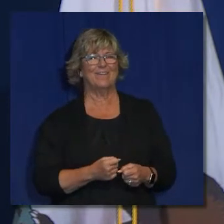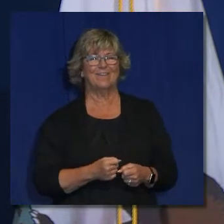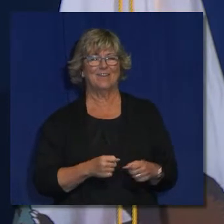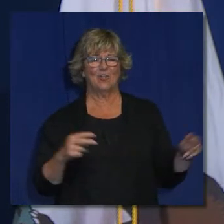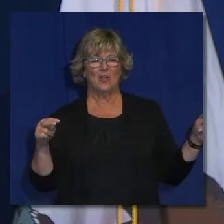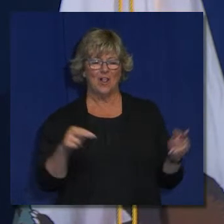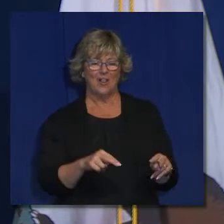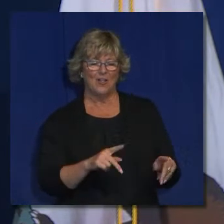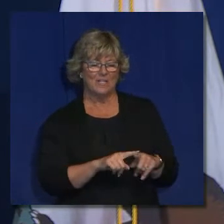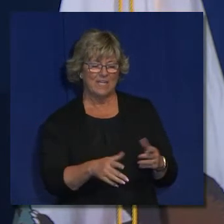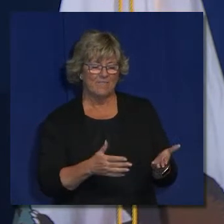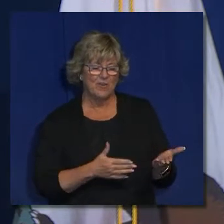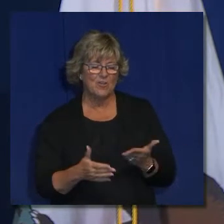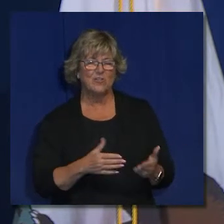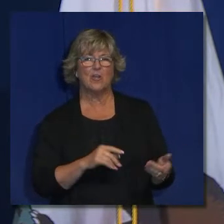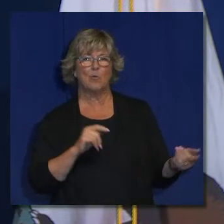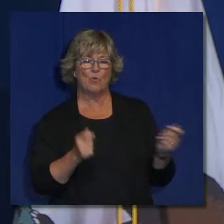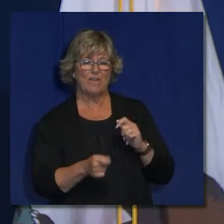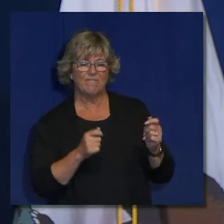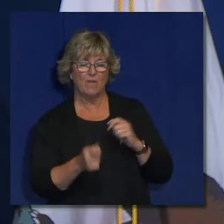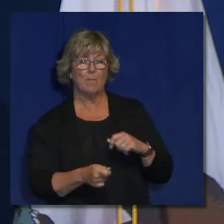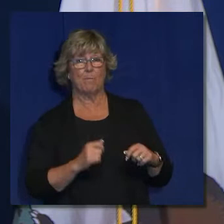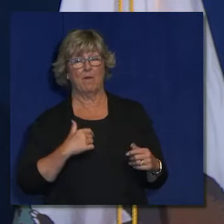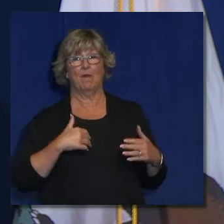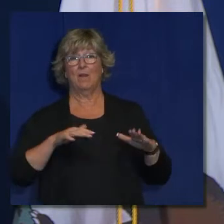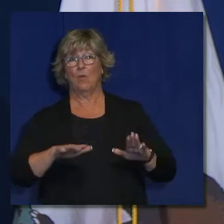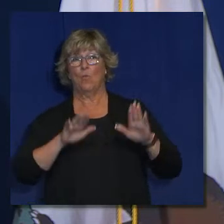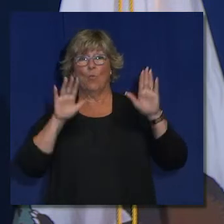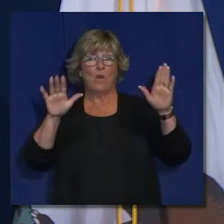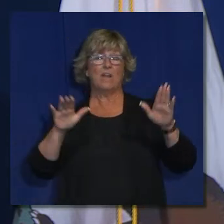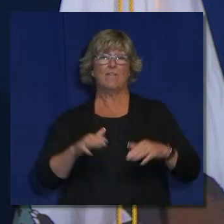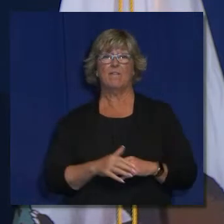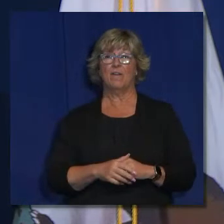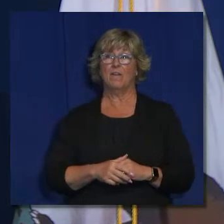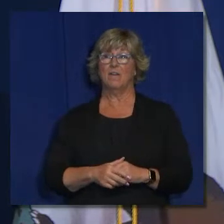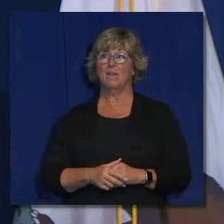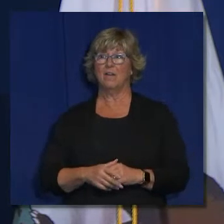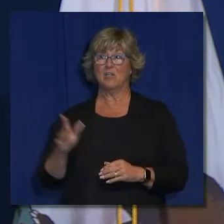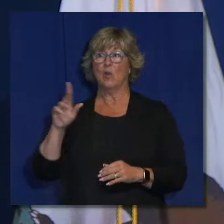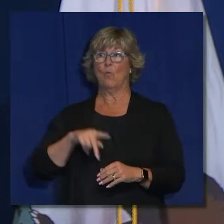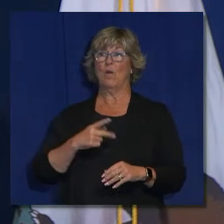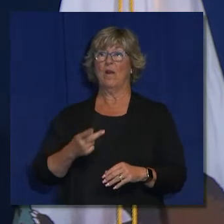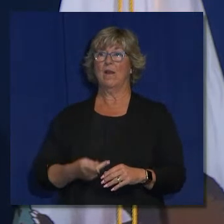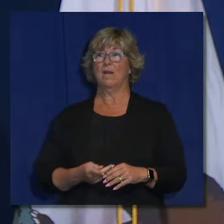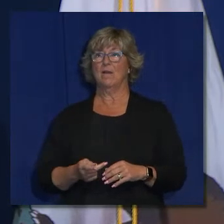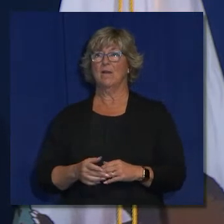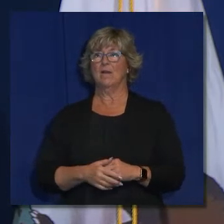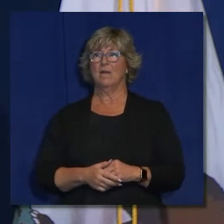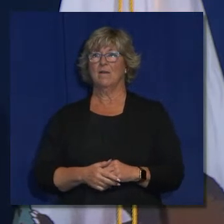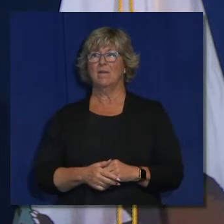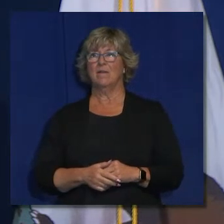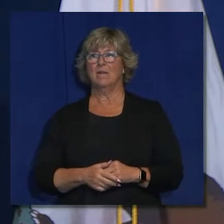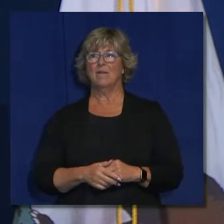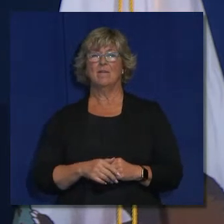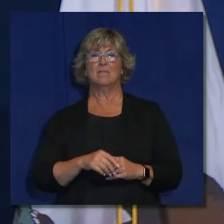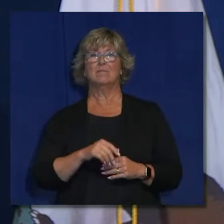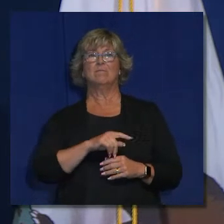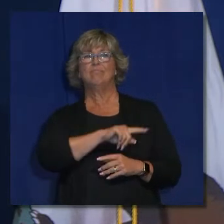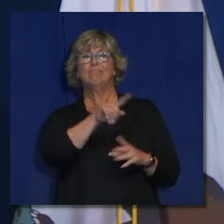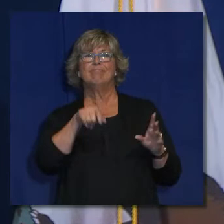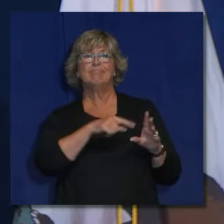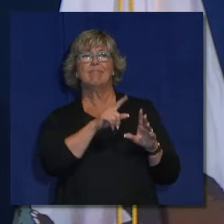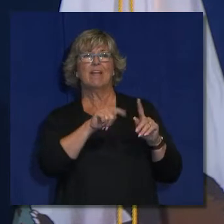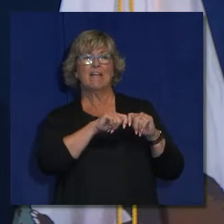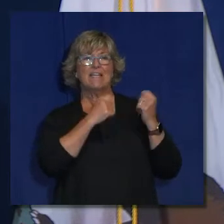and looking at services, looking at reforming the system. I've had some wonderful. Now she's going to be upset with me. Ana Montesantos and I and my team had some